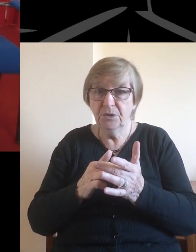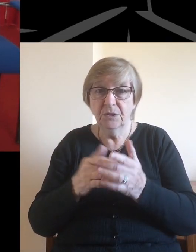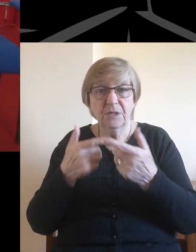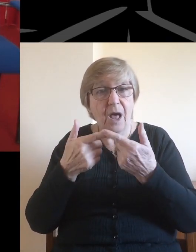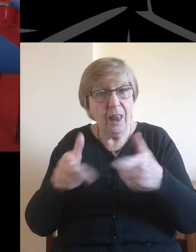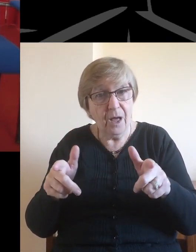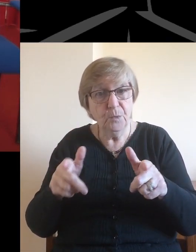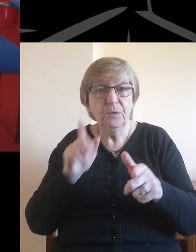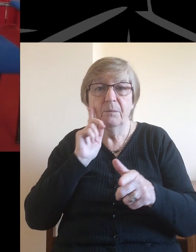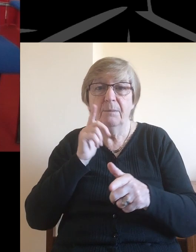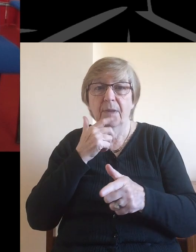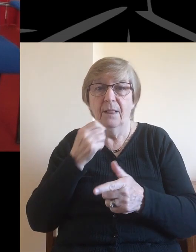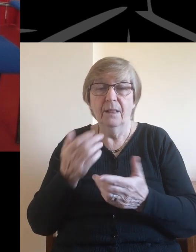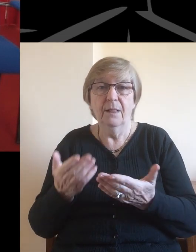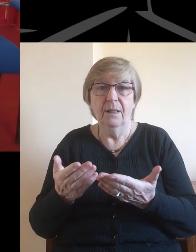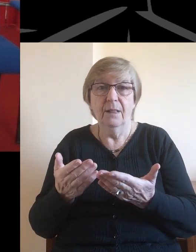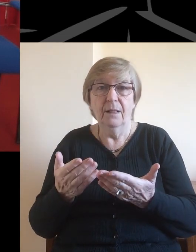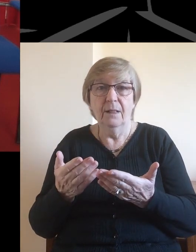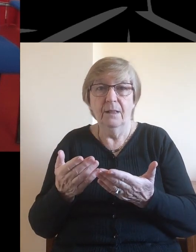allowed people